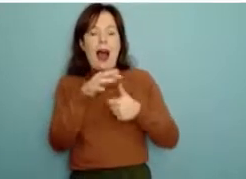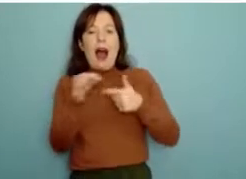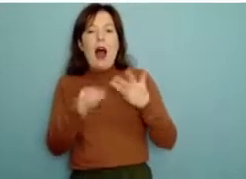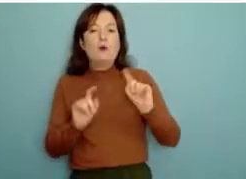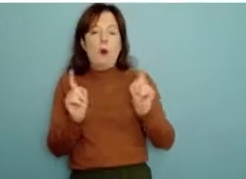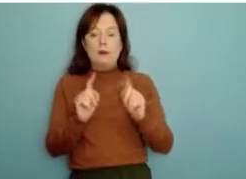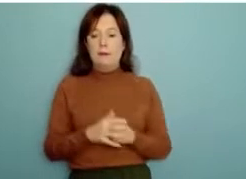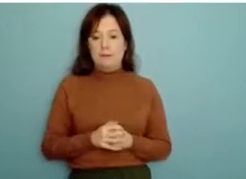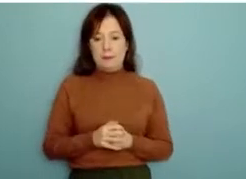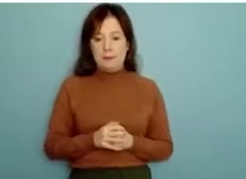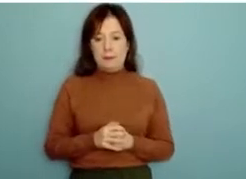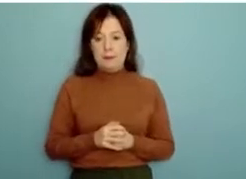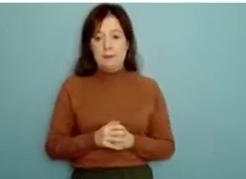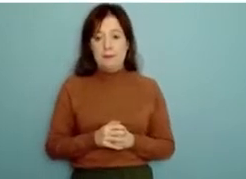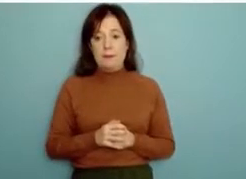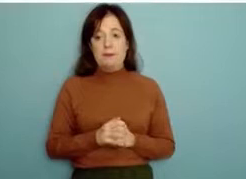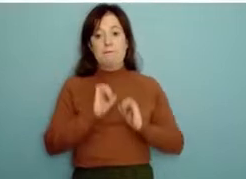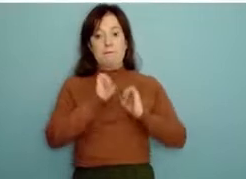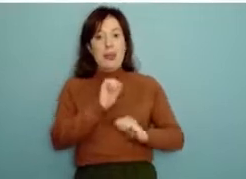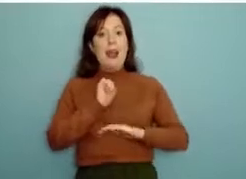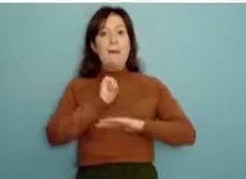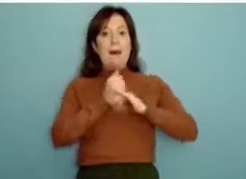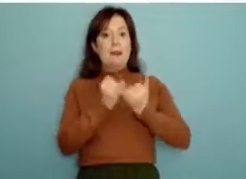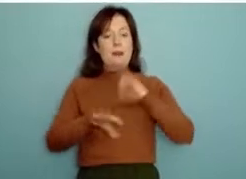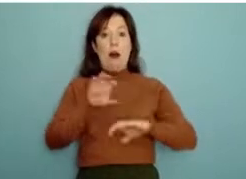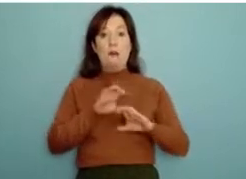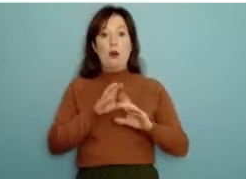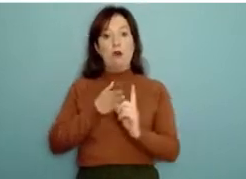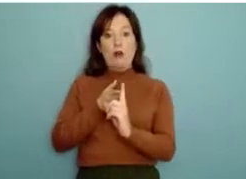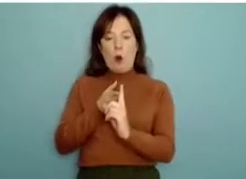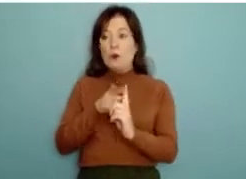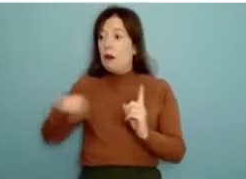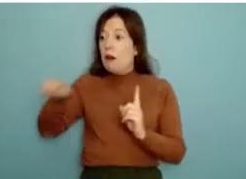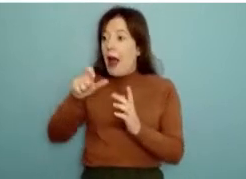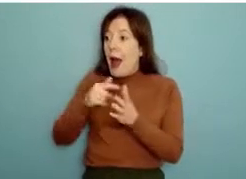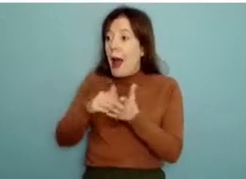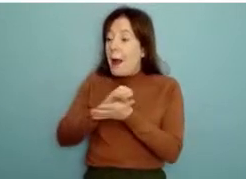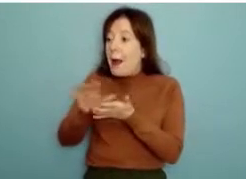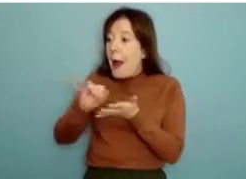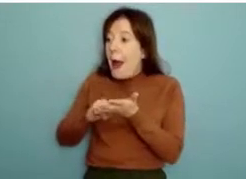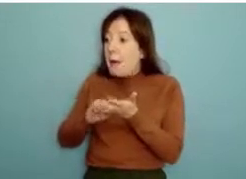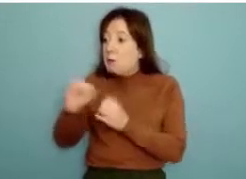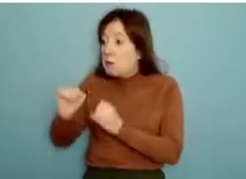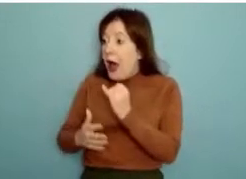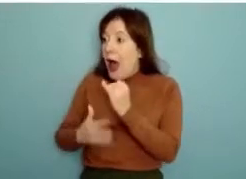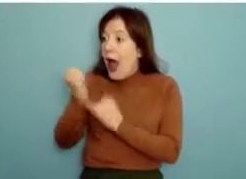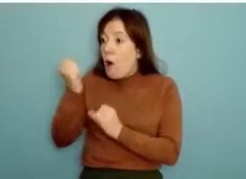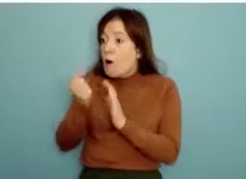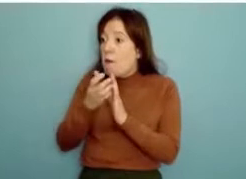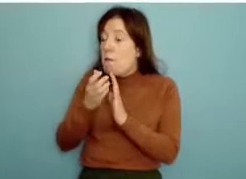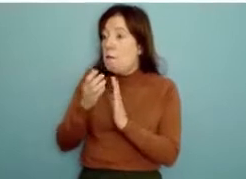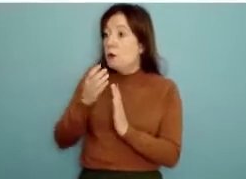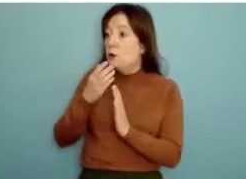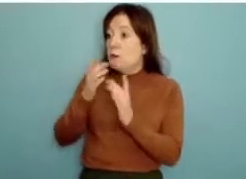very implementation science-driven approach to understanding CAMHS practitioners' perspective towards outcome measures, and particularly the